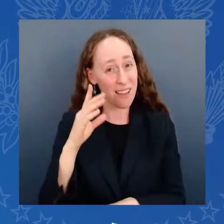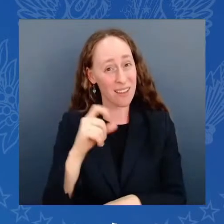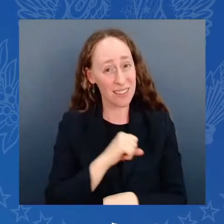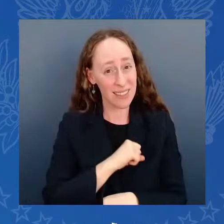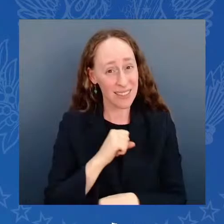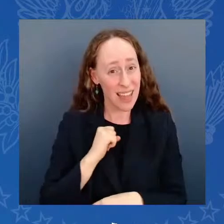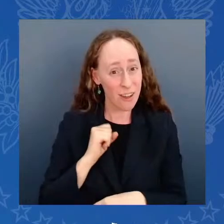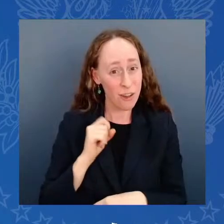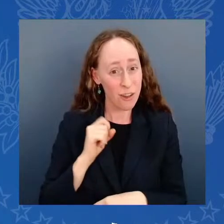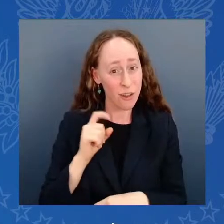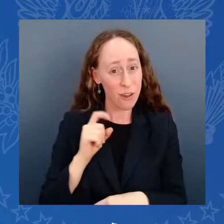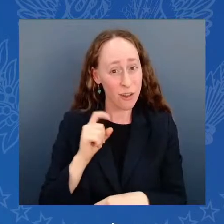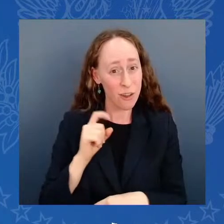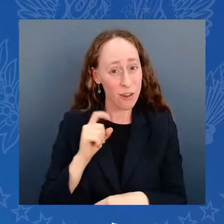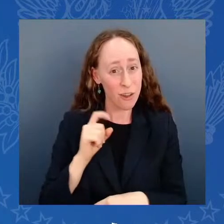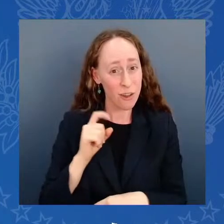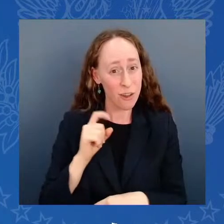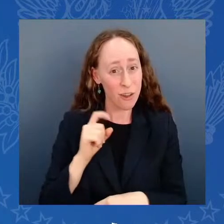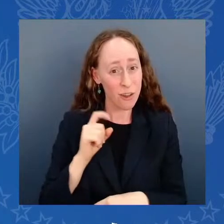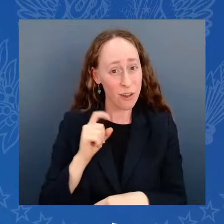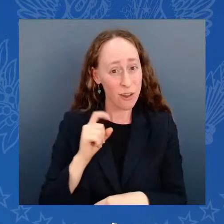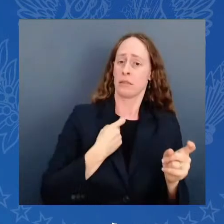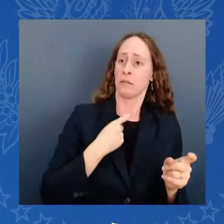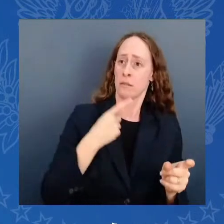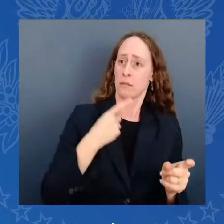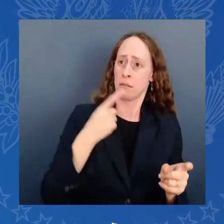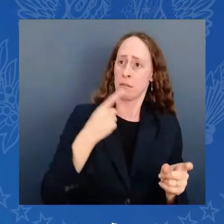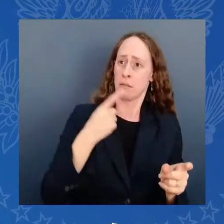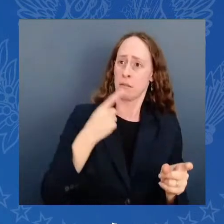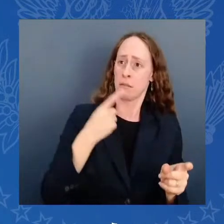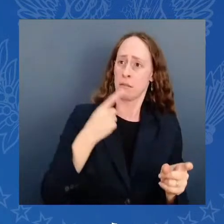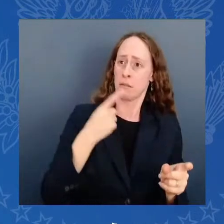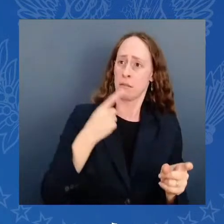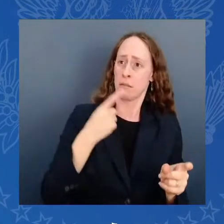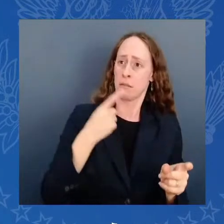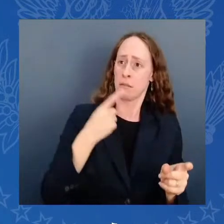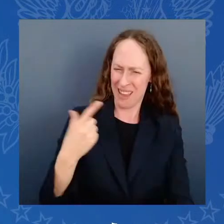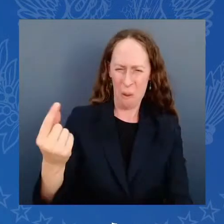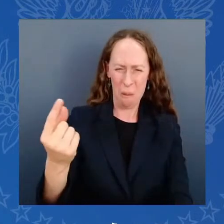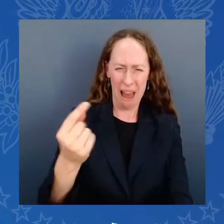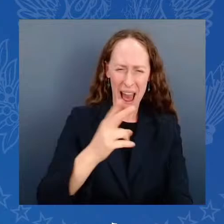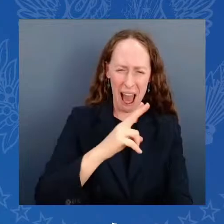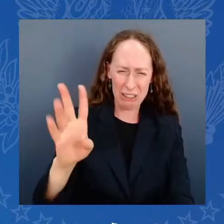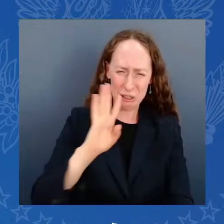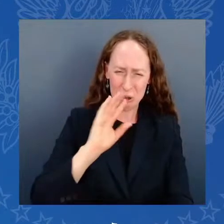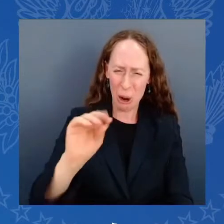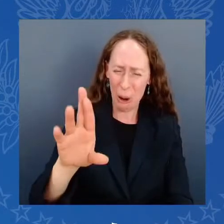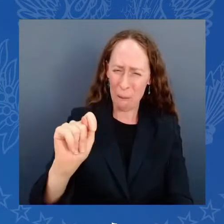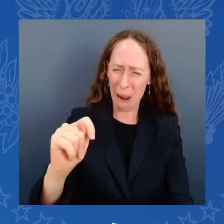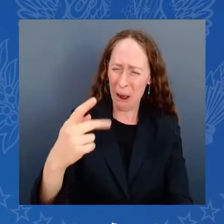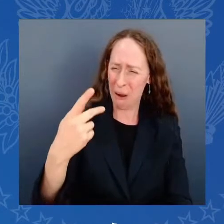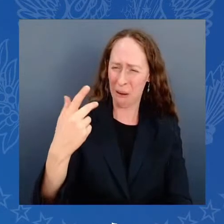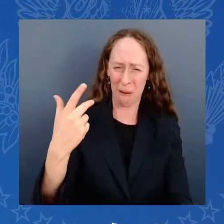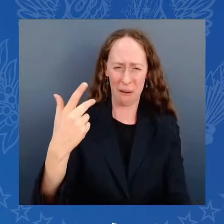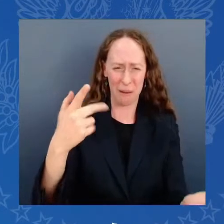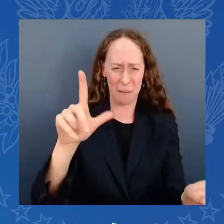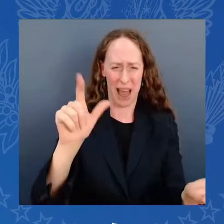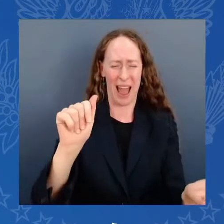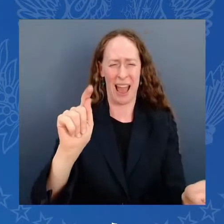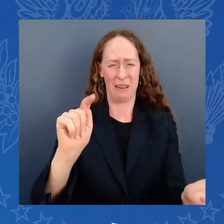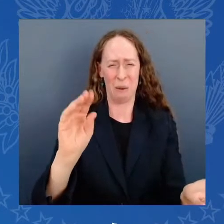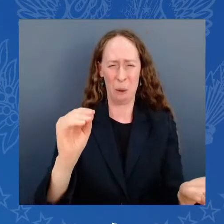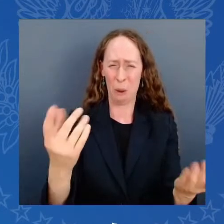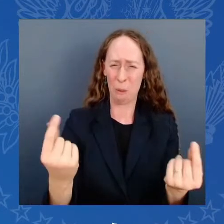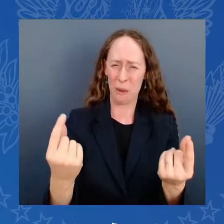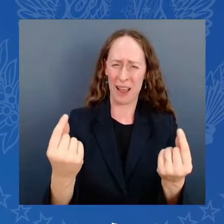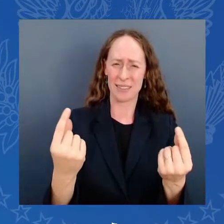Seriously. So Plato said, the penalty good people pay for not being involved in politics is being governed by people worse than themselves. Went home